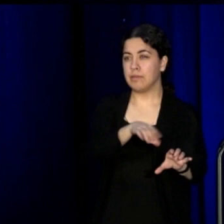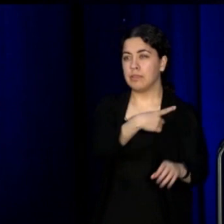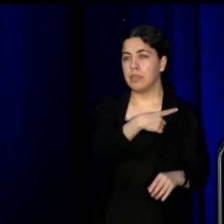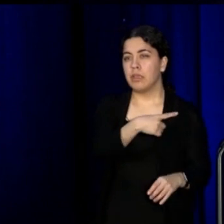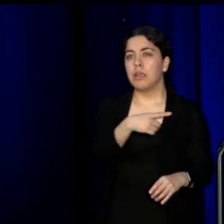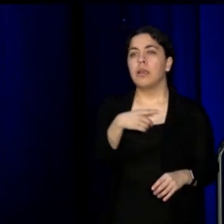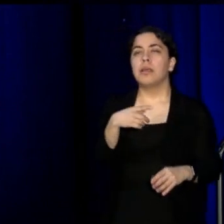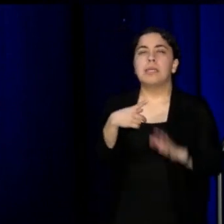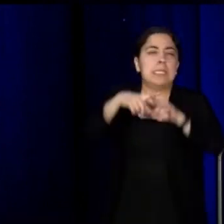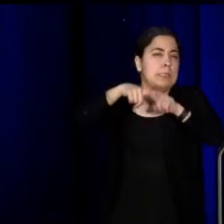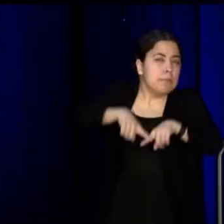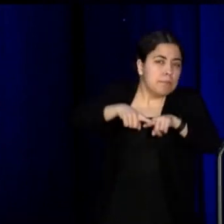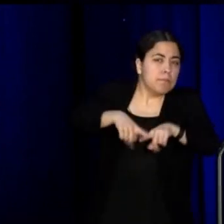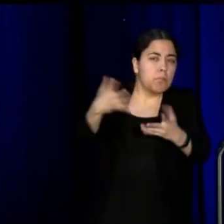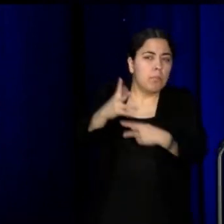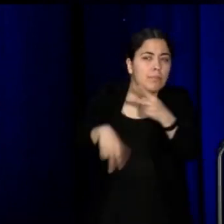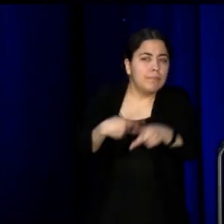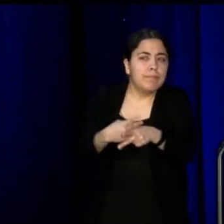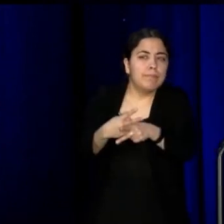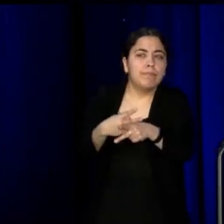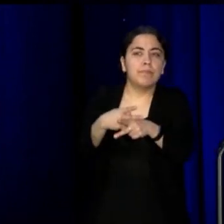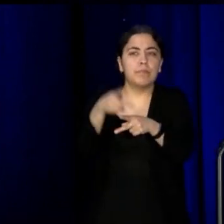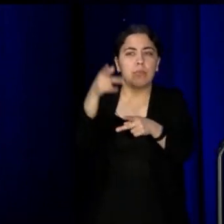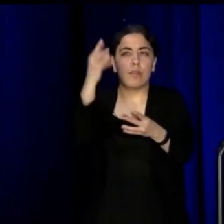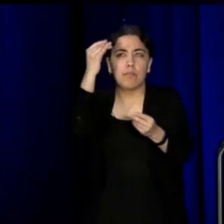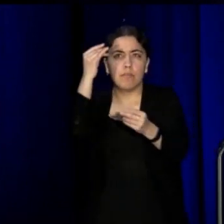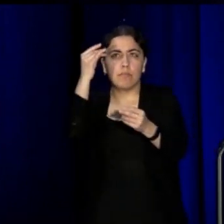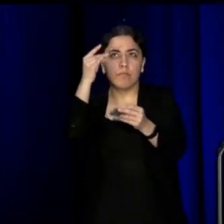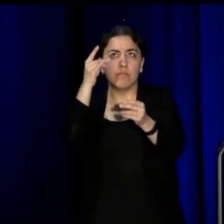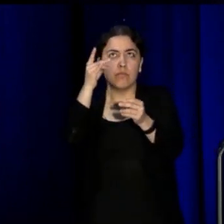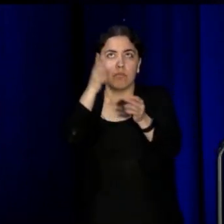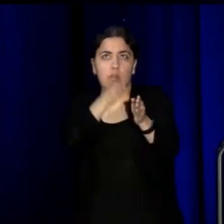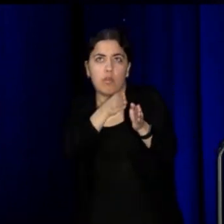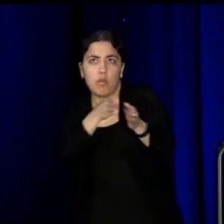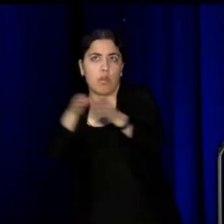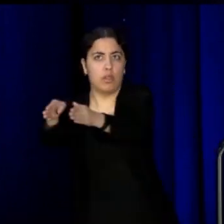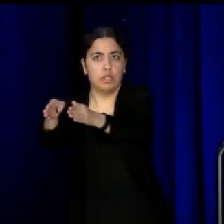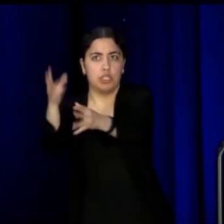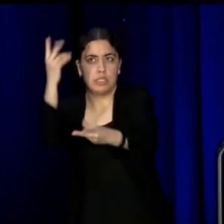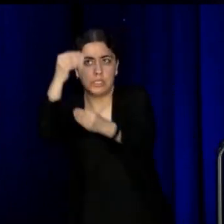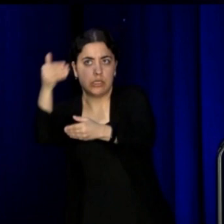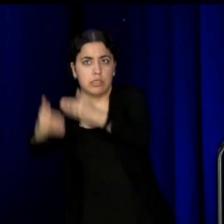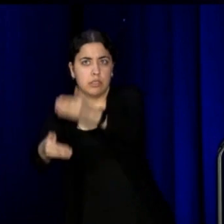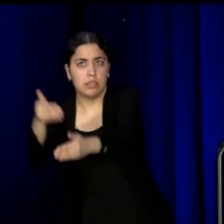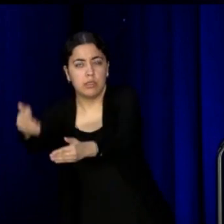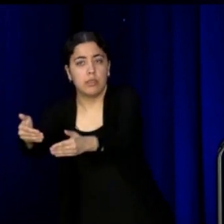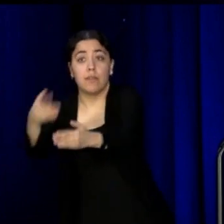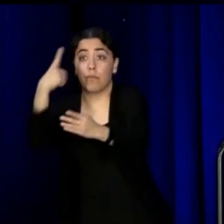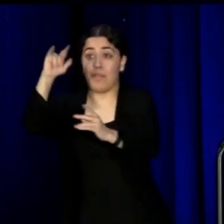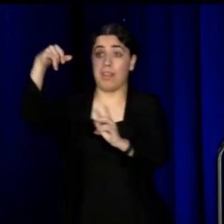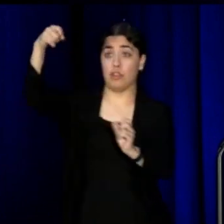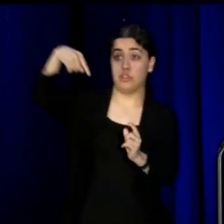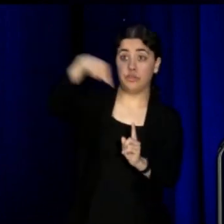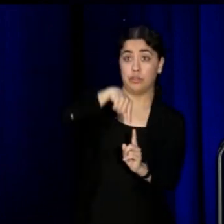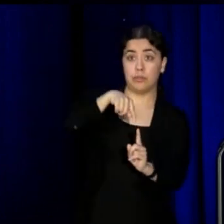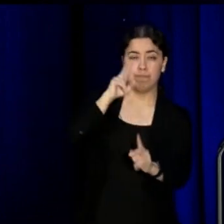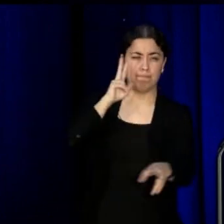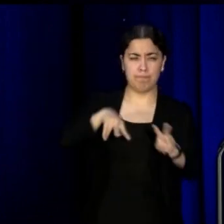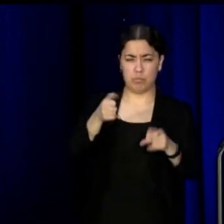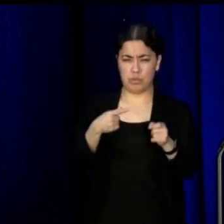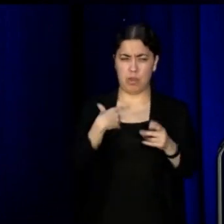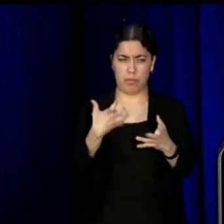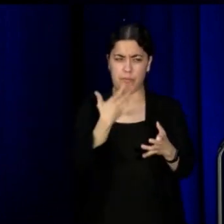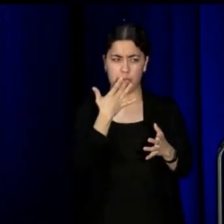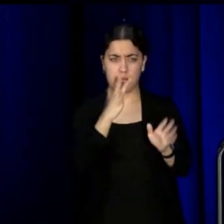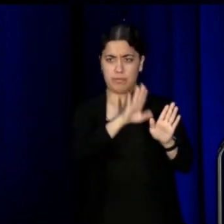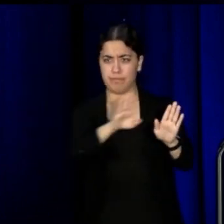I mean, depending on what type of logic are you going to execute on the server, you can evaluate which runtime you want to use